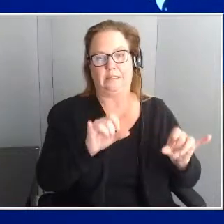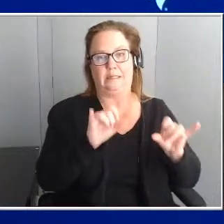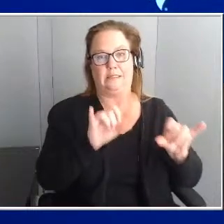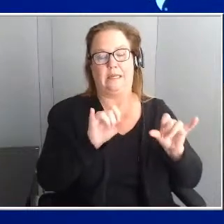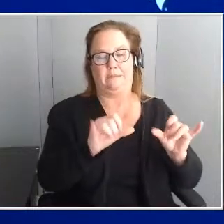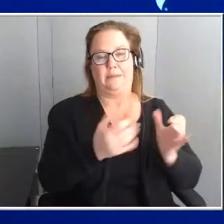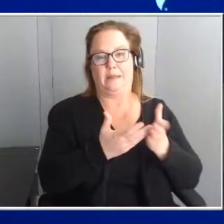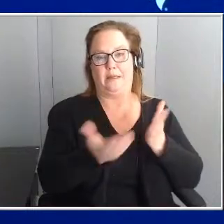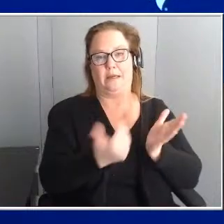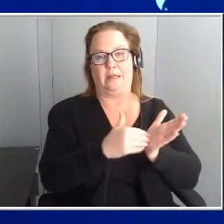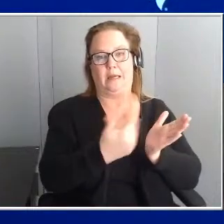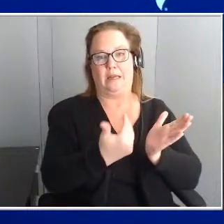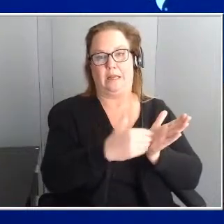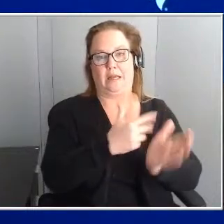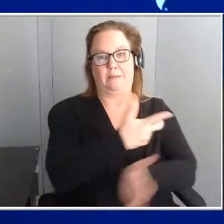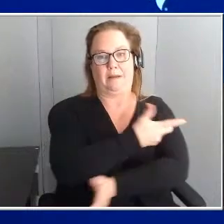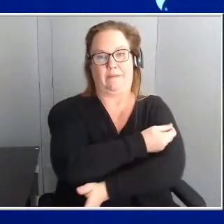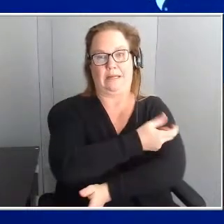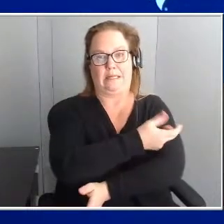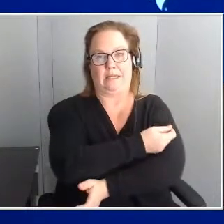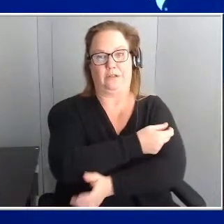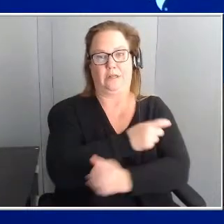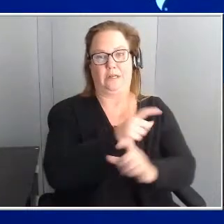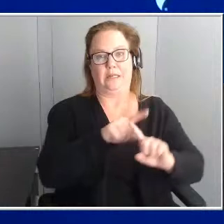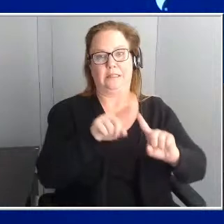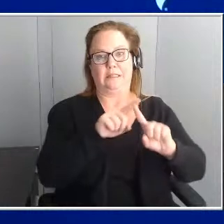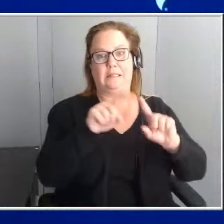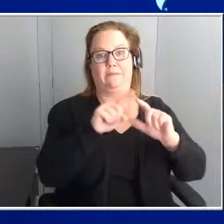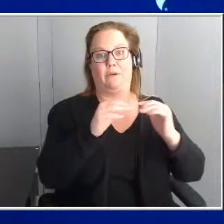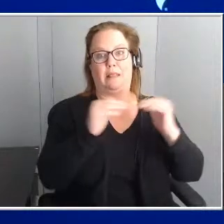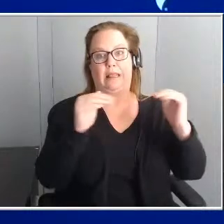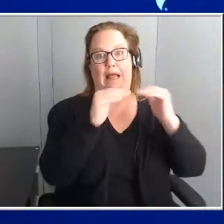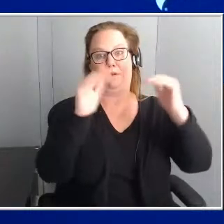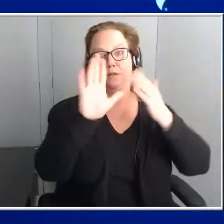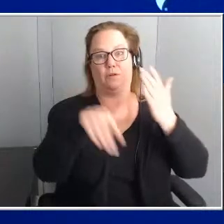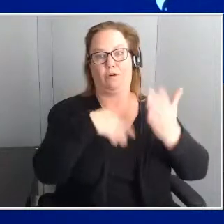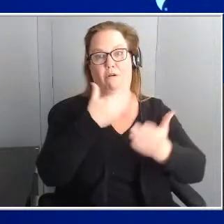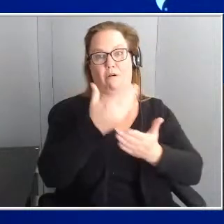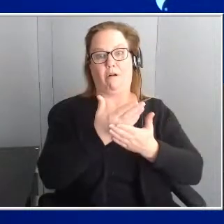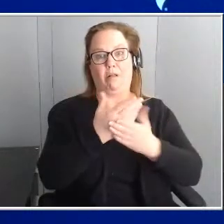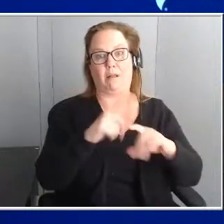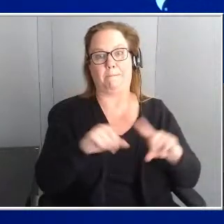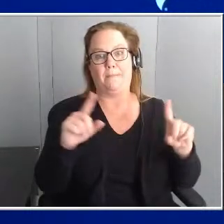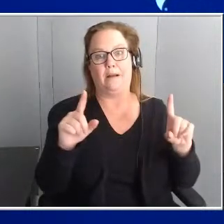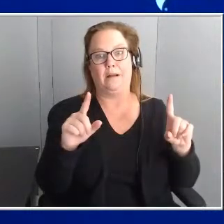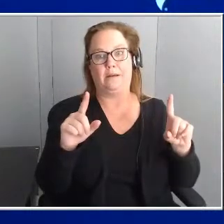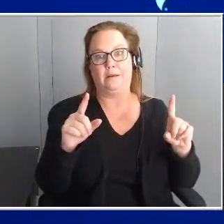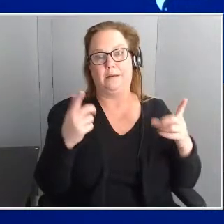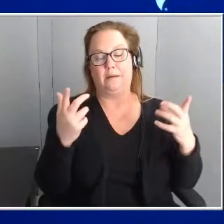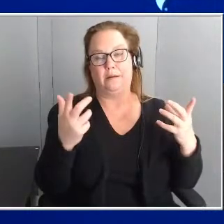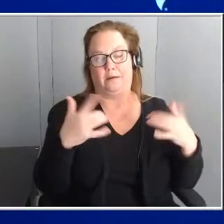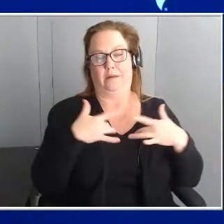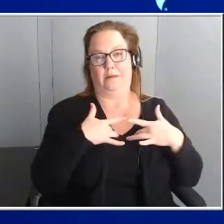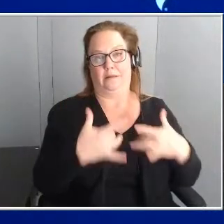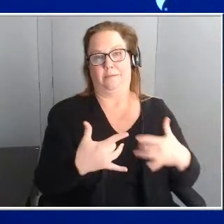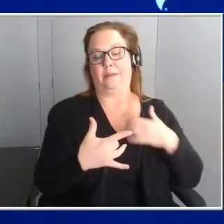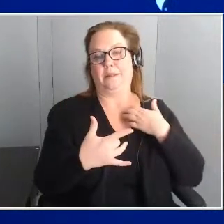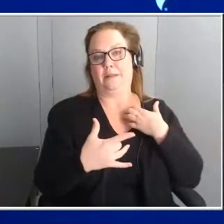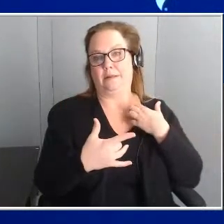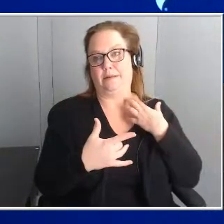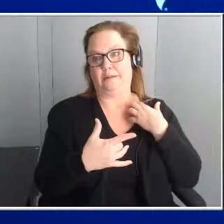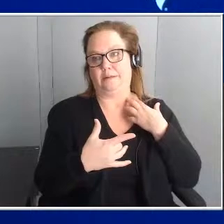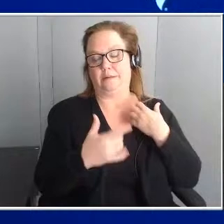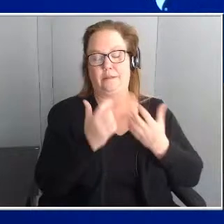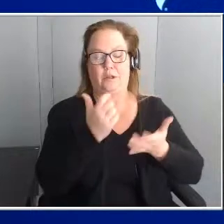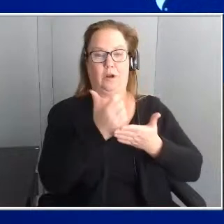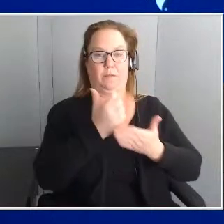about vaccinations, and it's different degrees for all of these, but, they generally, they're helping